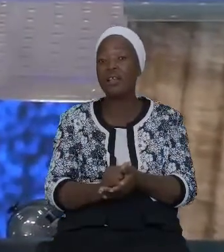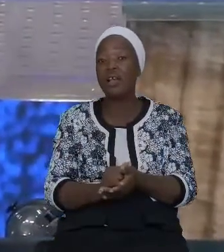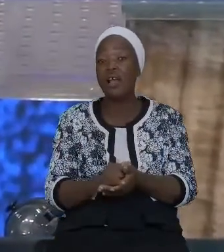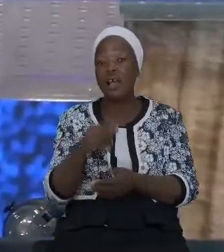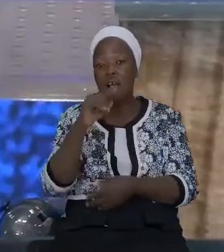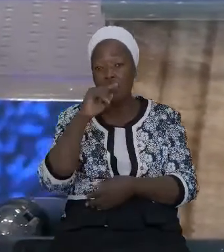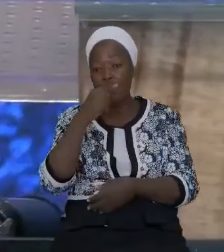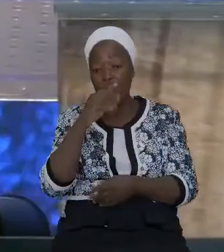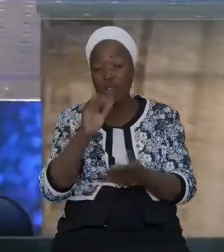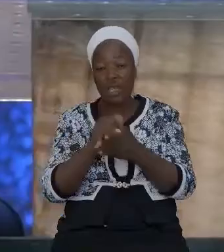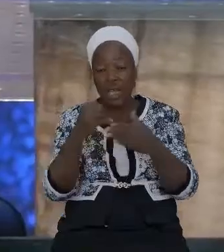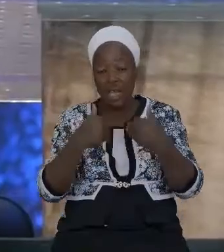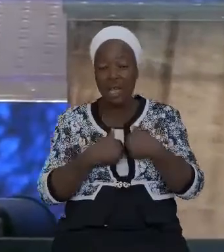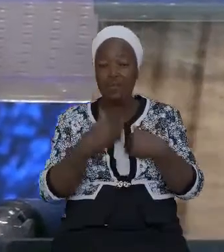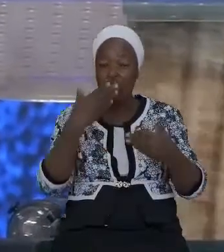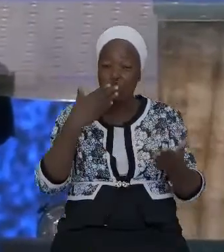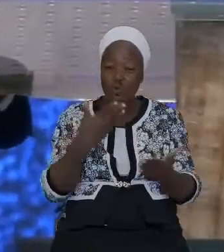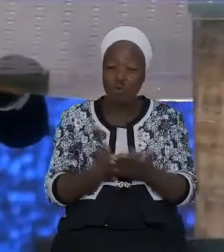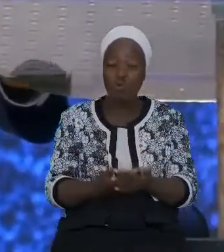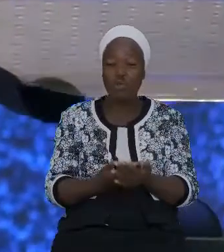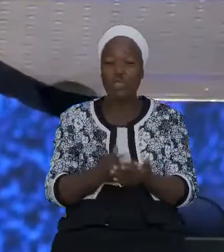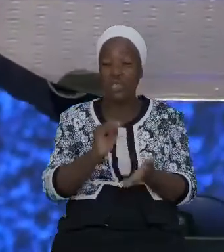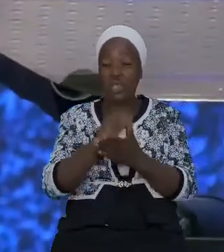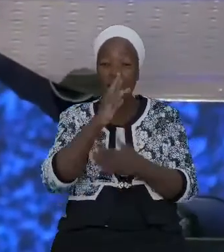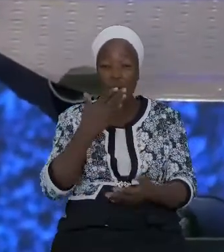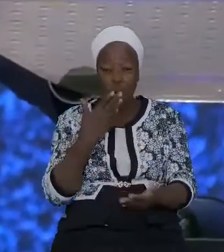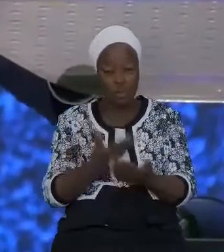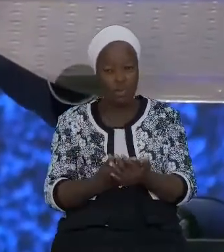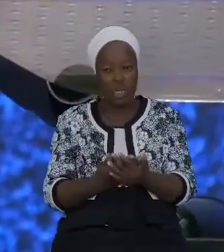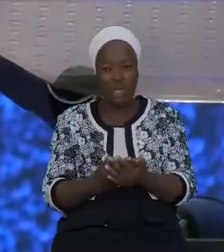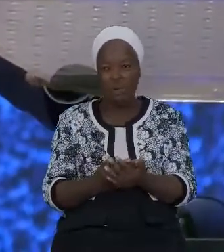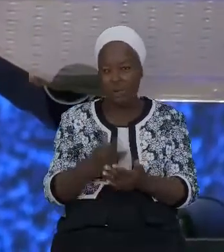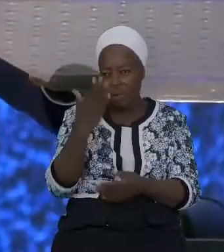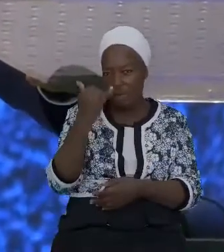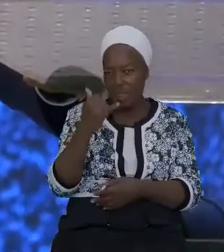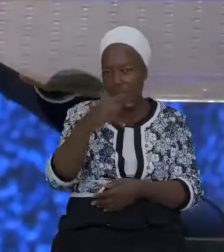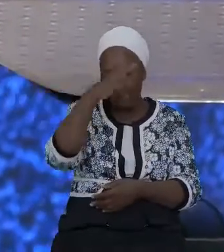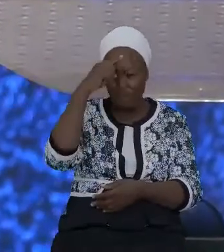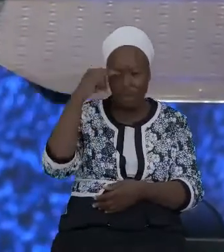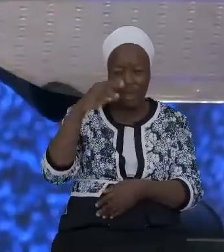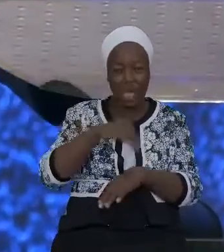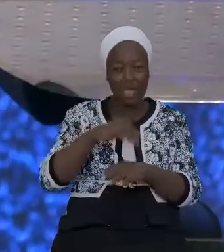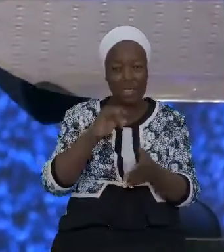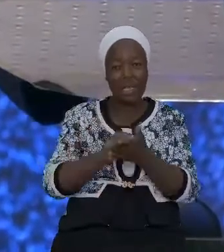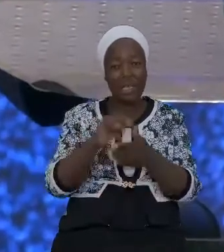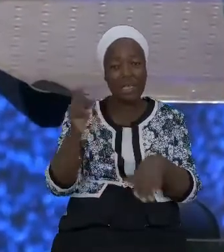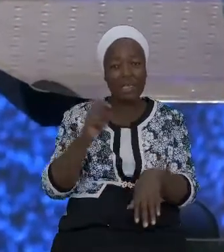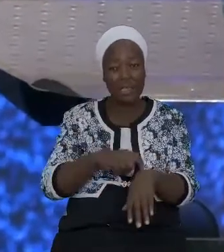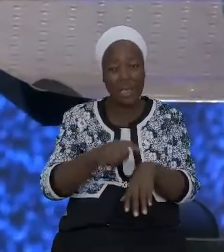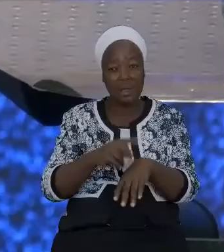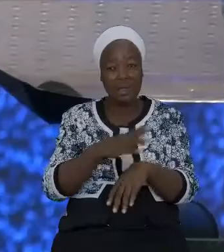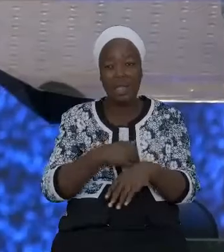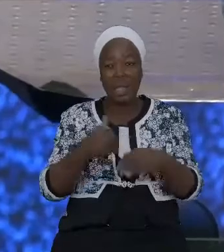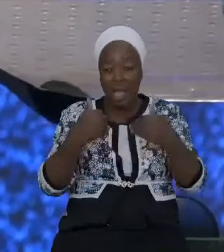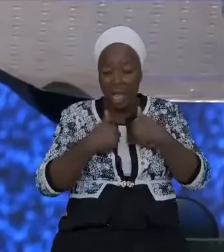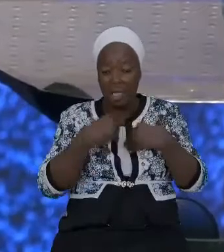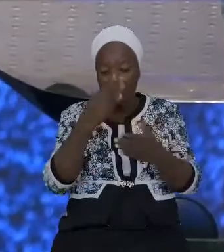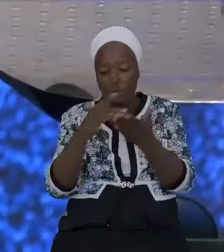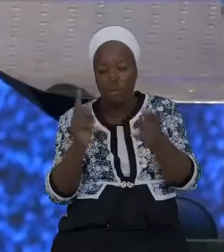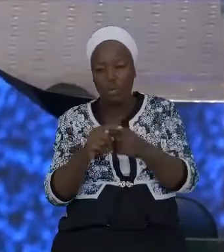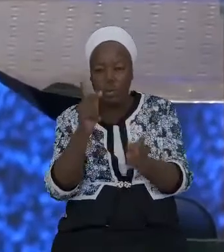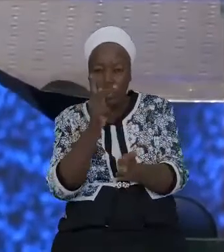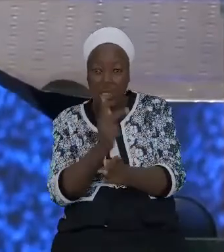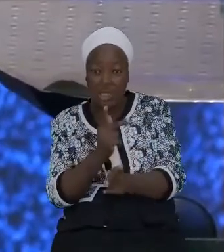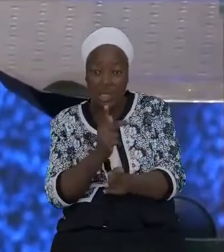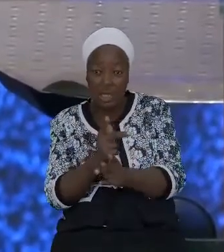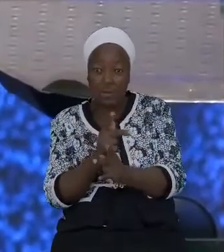Why? Because even at that early stage of history, he had something to